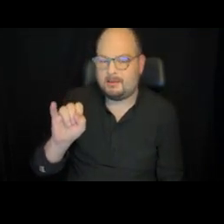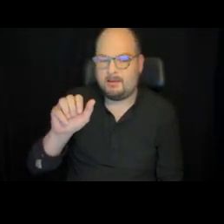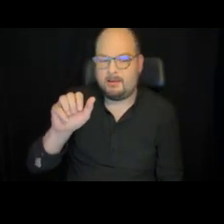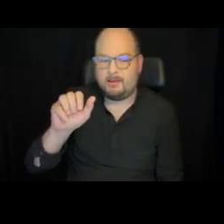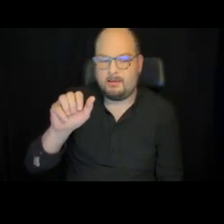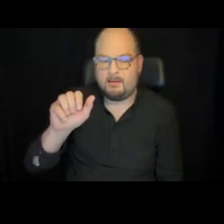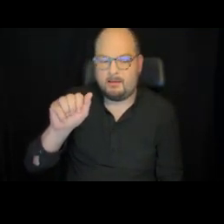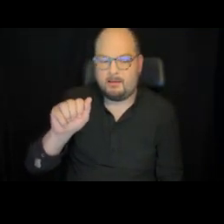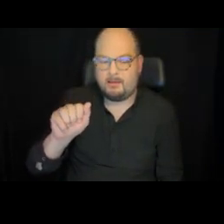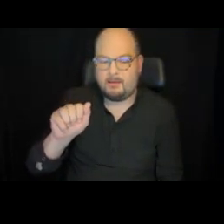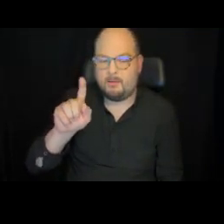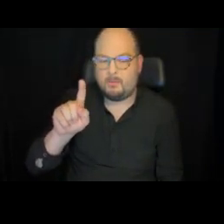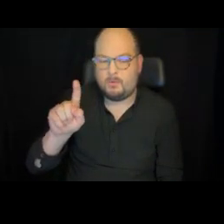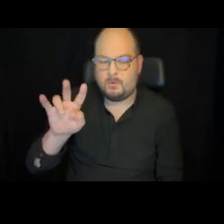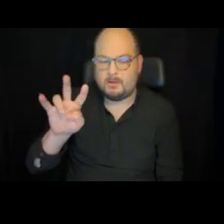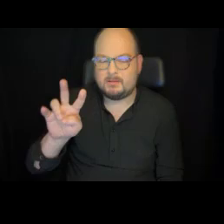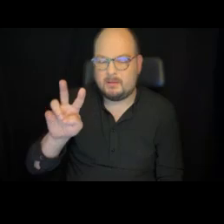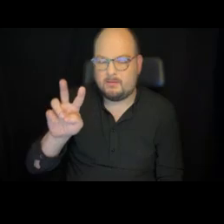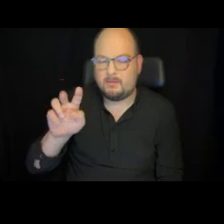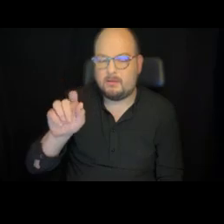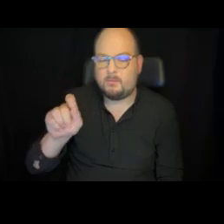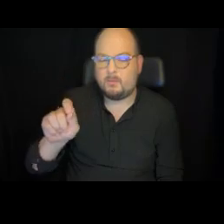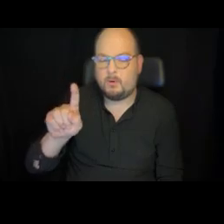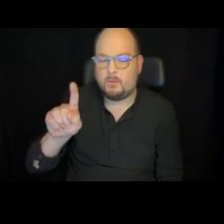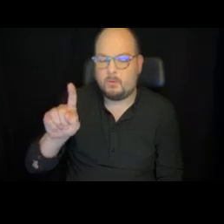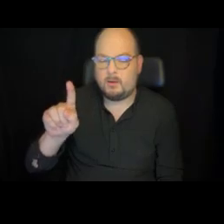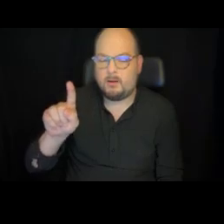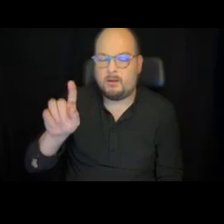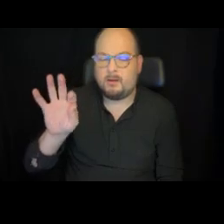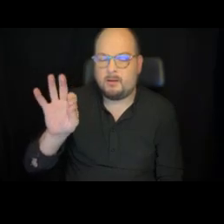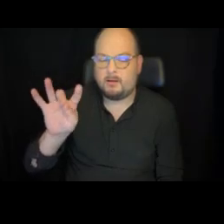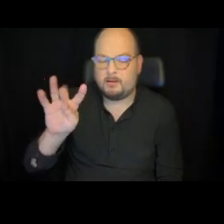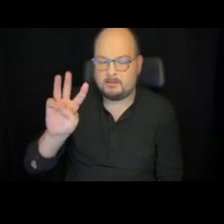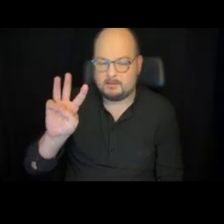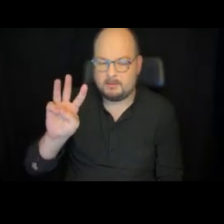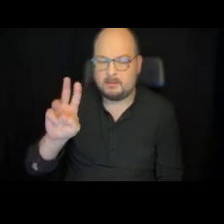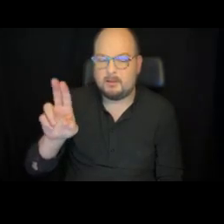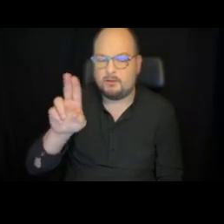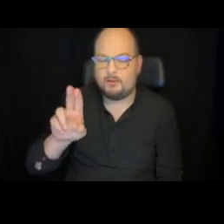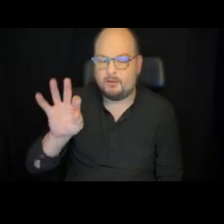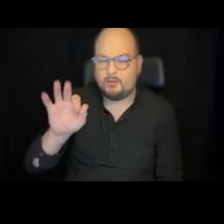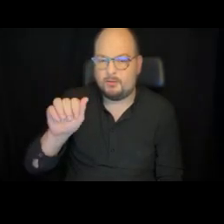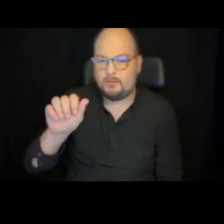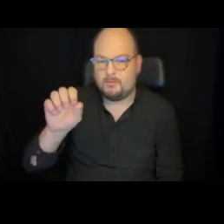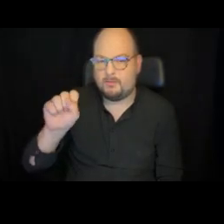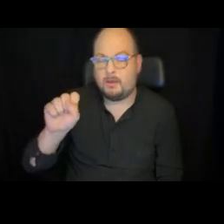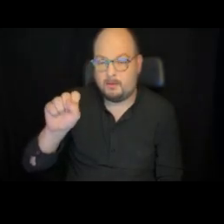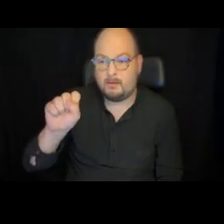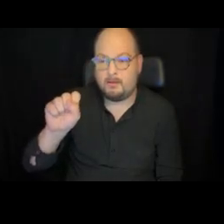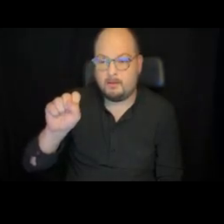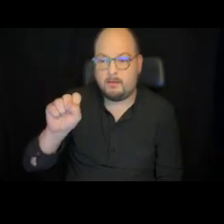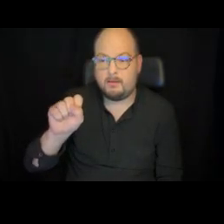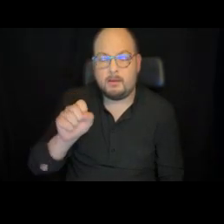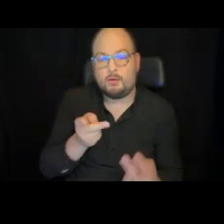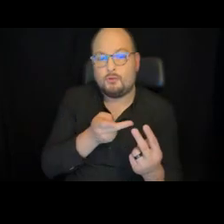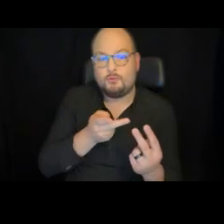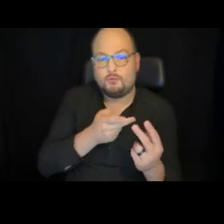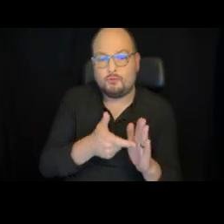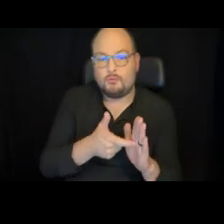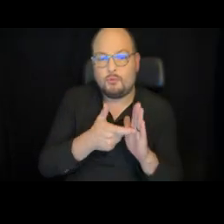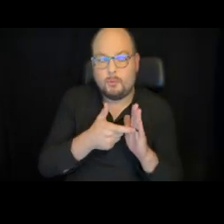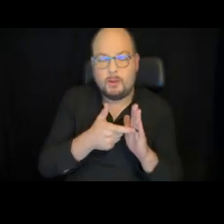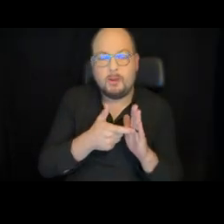A117.1 1986 and UFAS, UFAS, require the